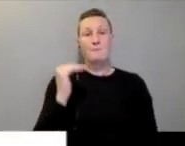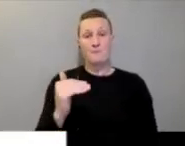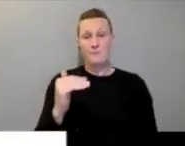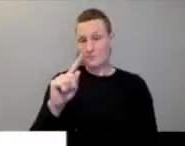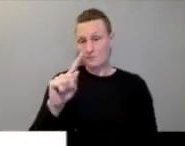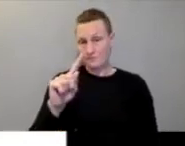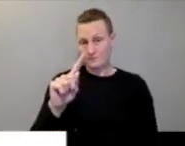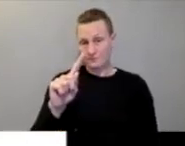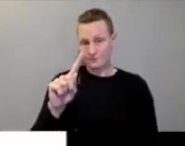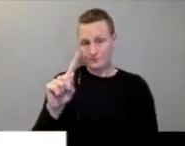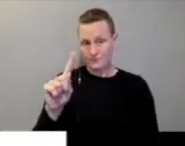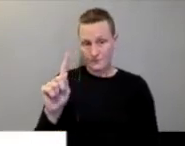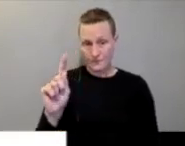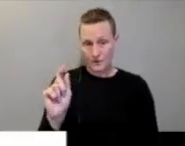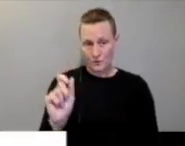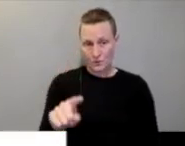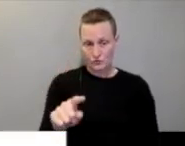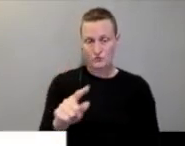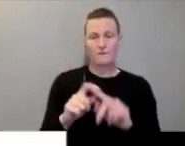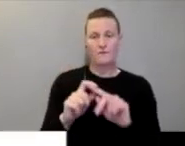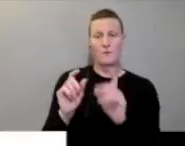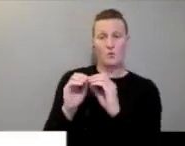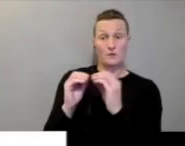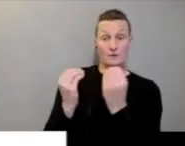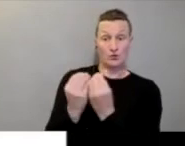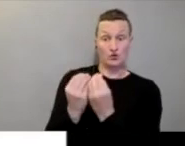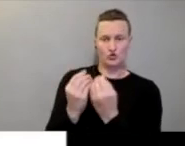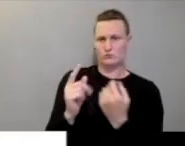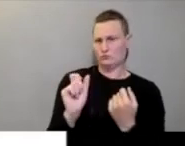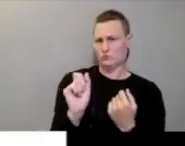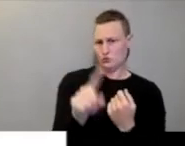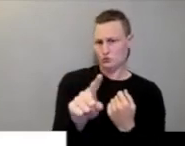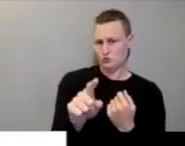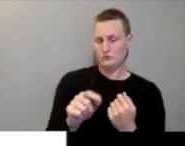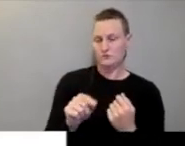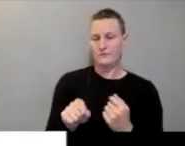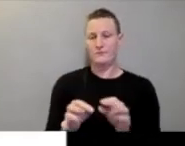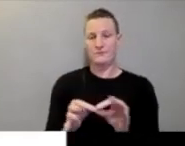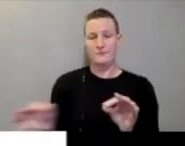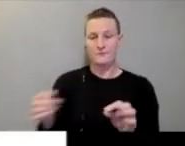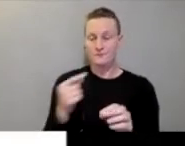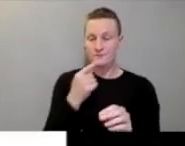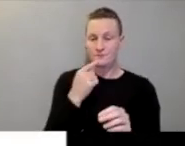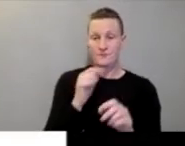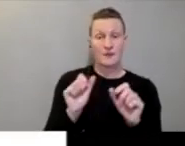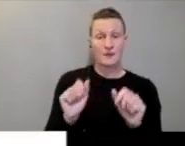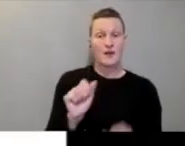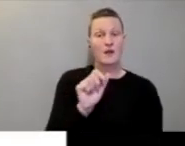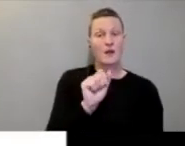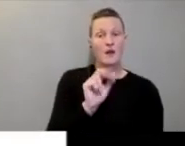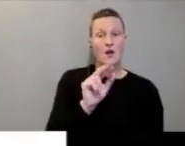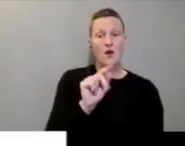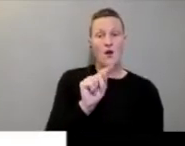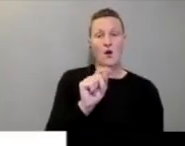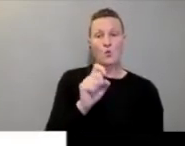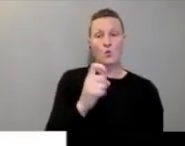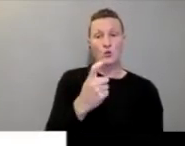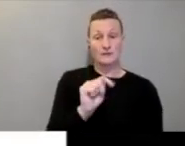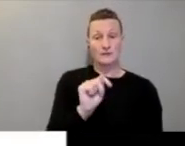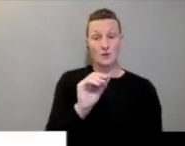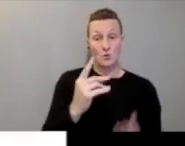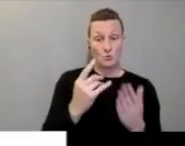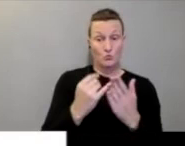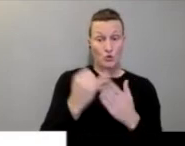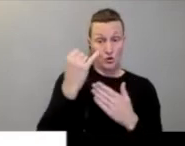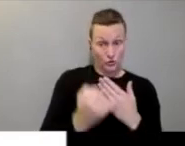so this organization says, is it possible to have an ArtworxTO project without a specific artist yet? We are a BIA